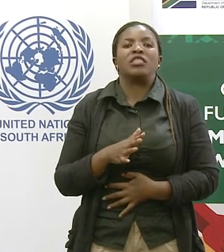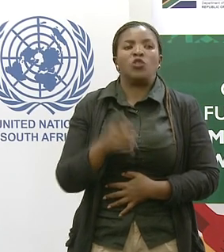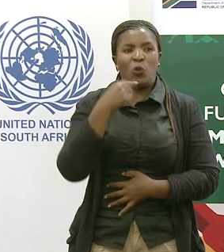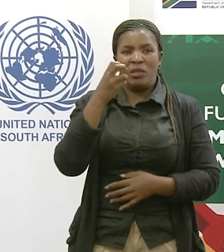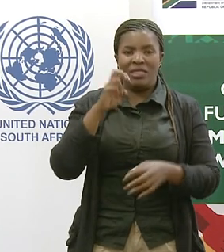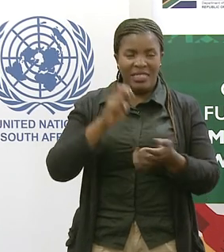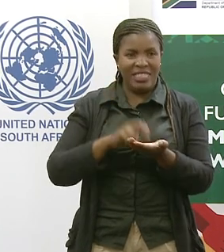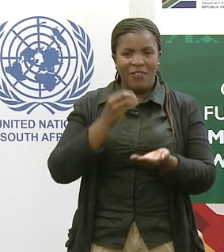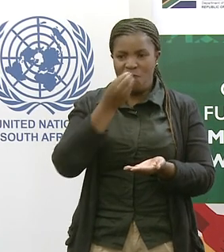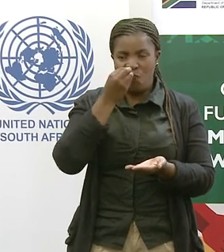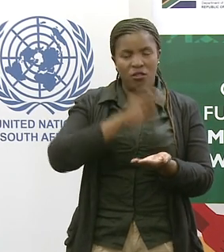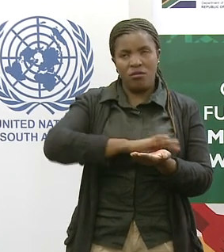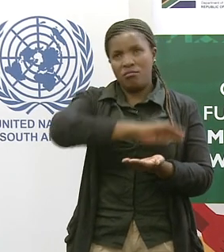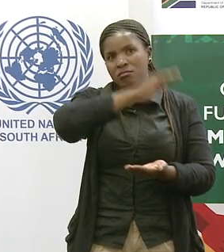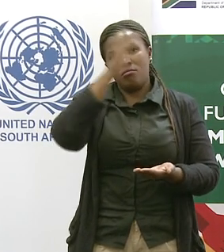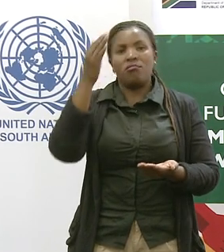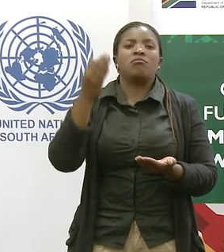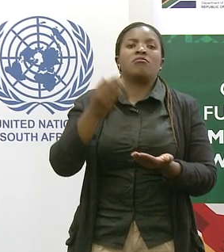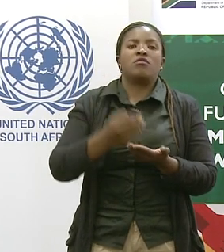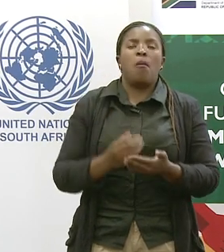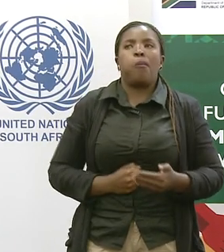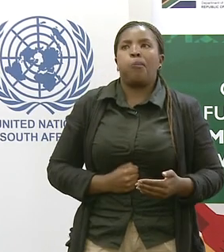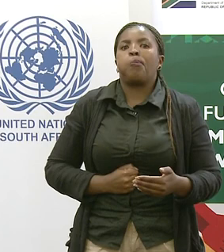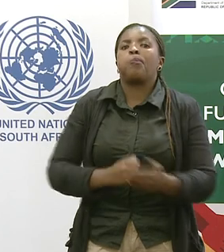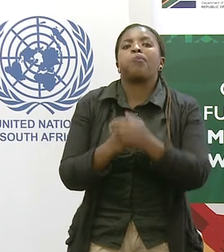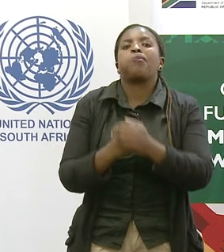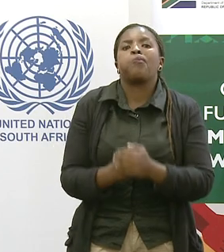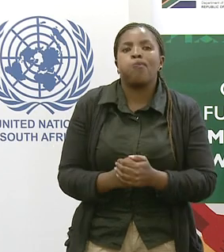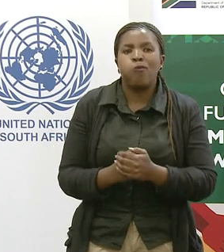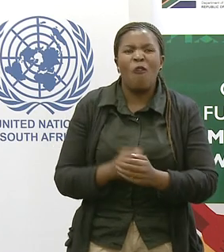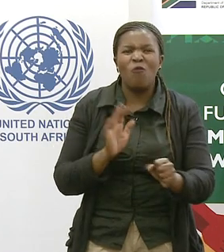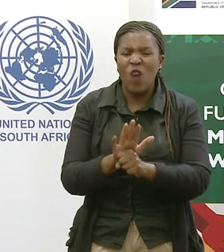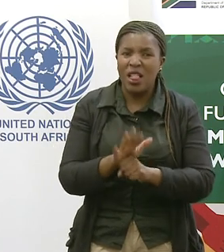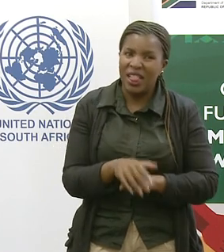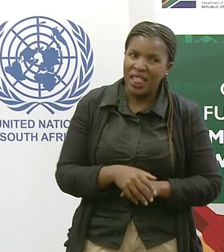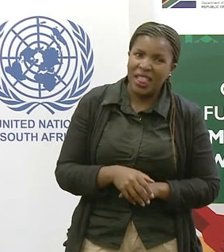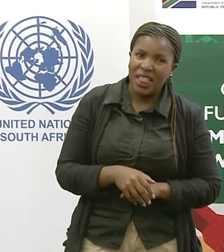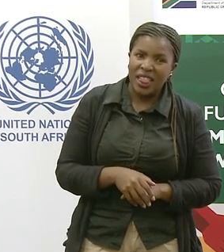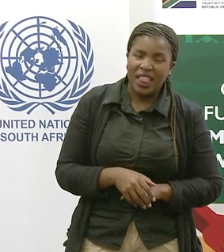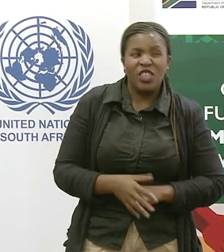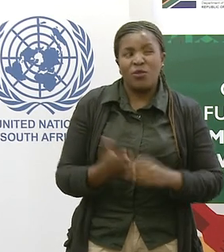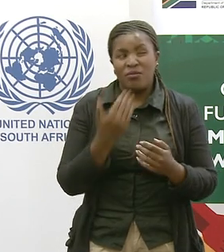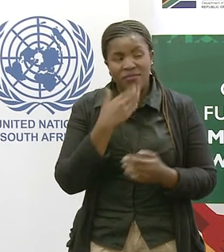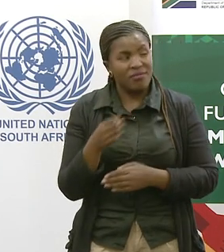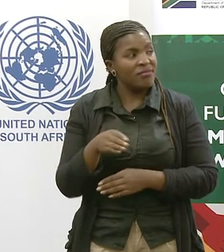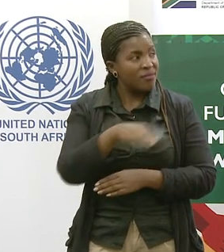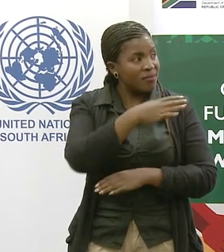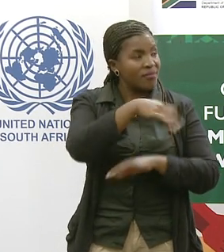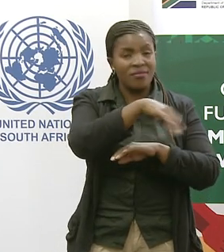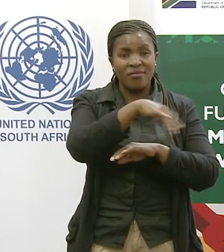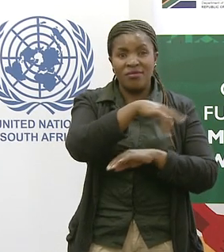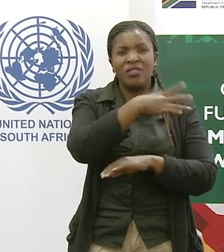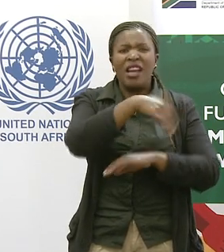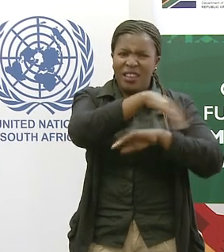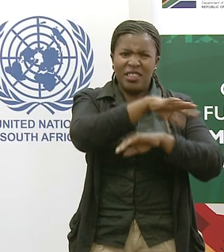you can. So with those words, thank you very much. So we'll find each other at